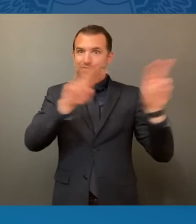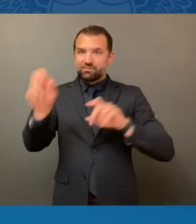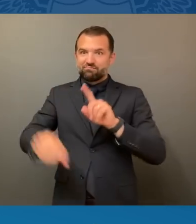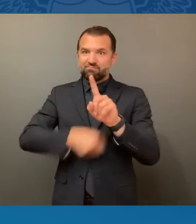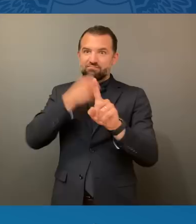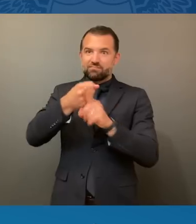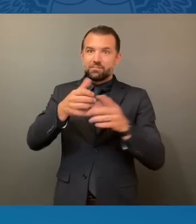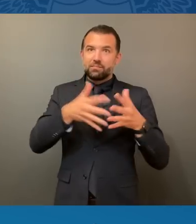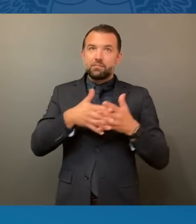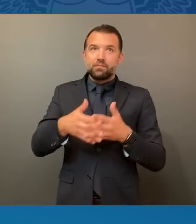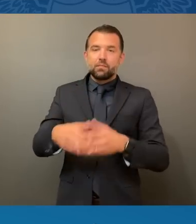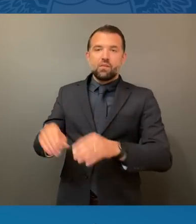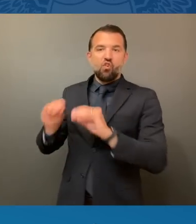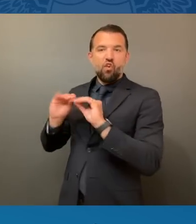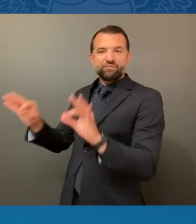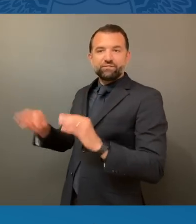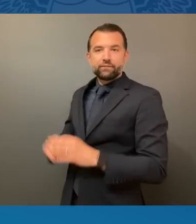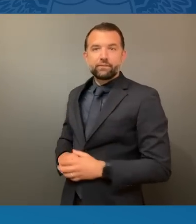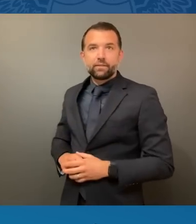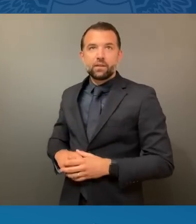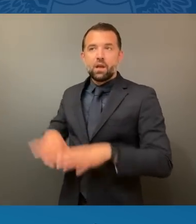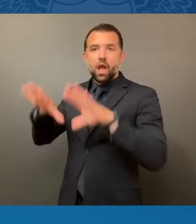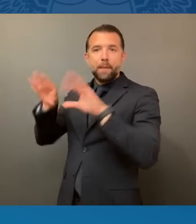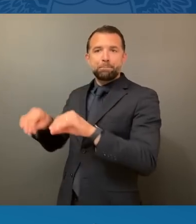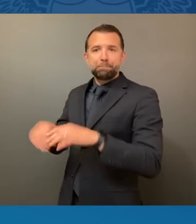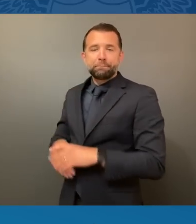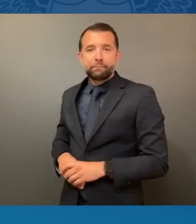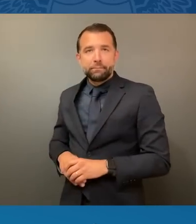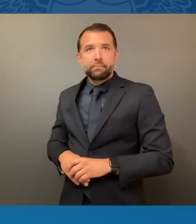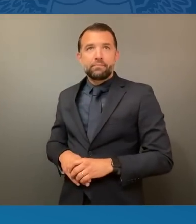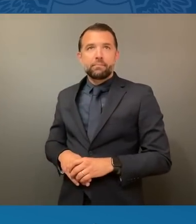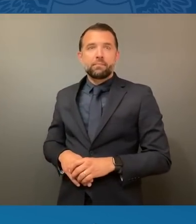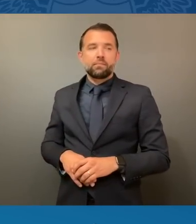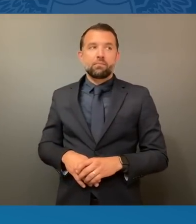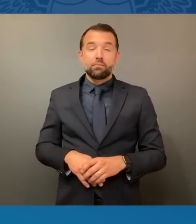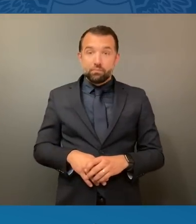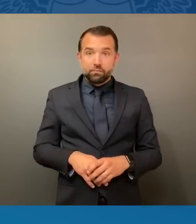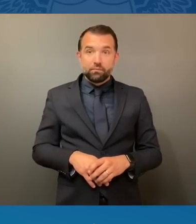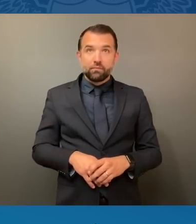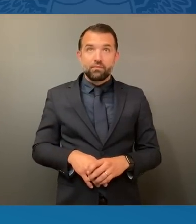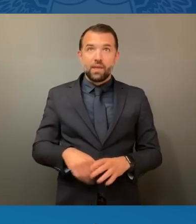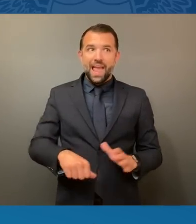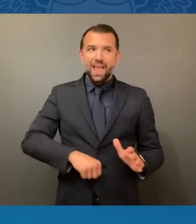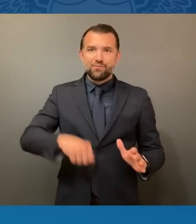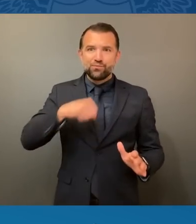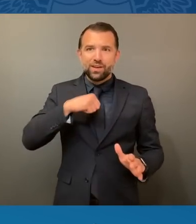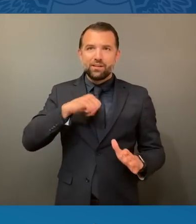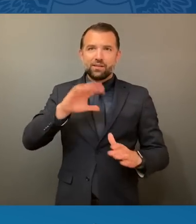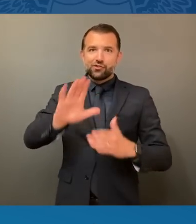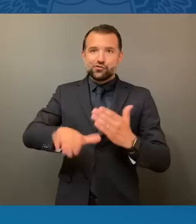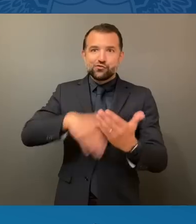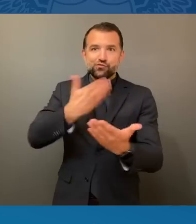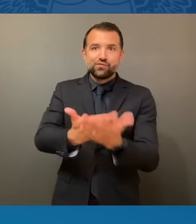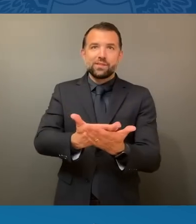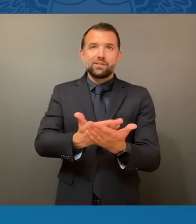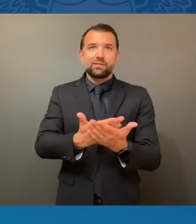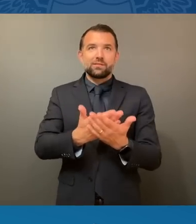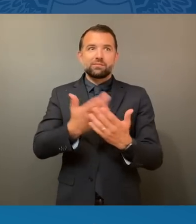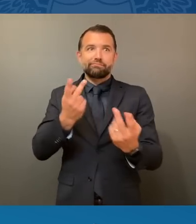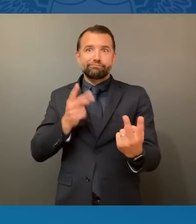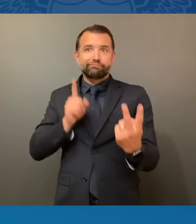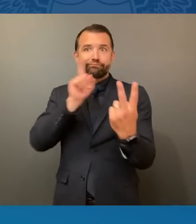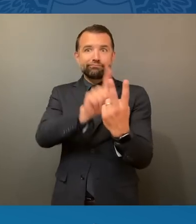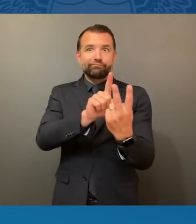their microphones. And here's why I love them, and I was really prompted to just go down there and tell them that. They were like, okay, you turn off my